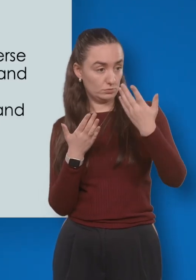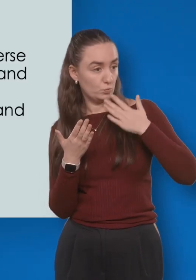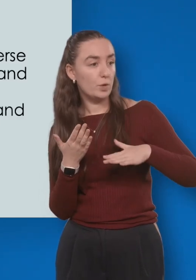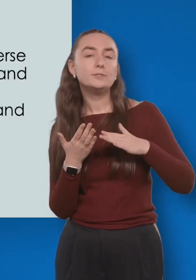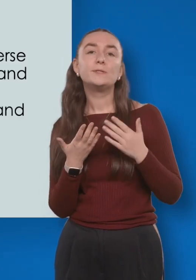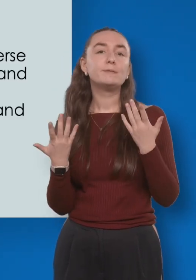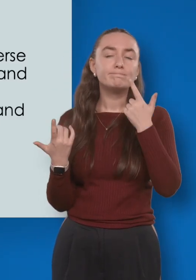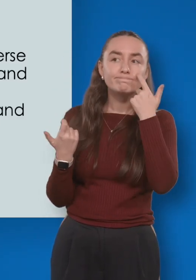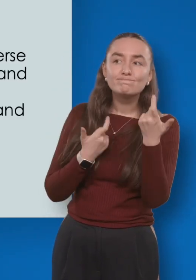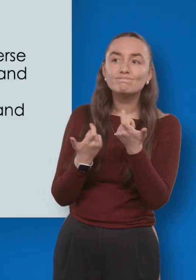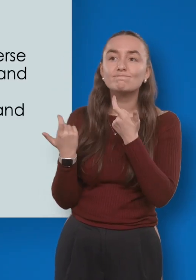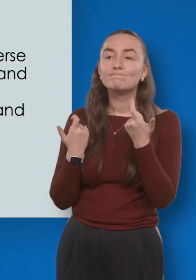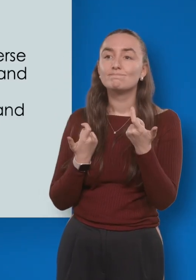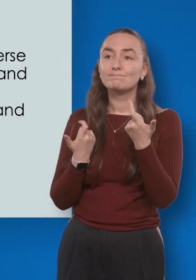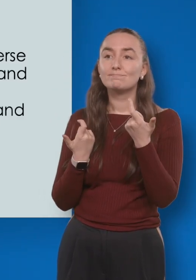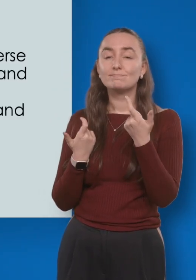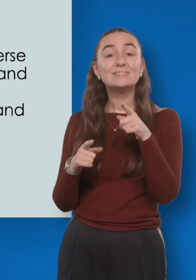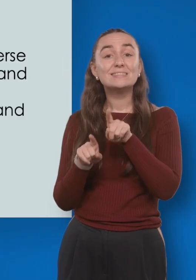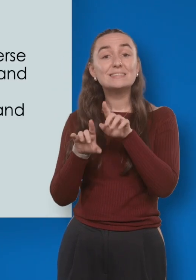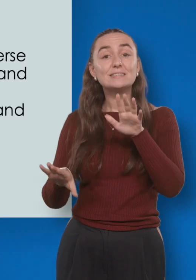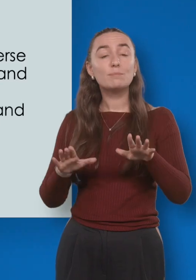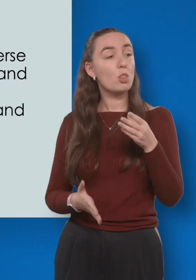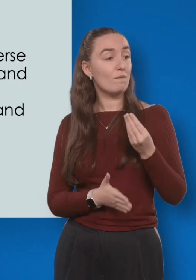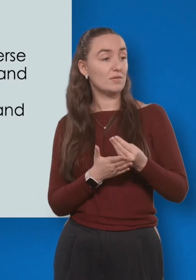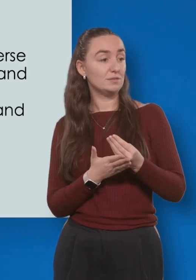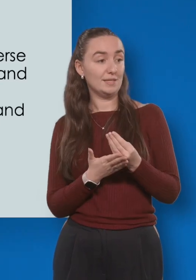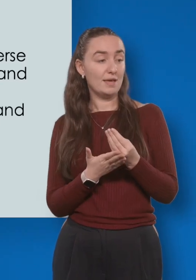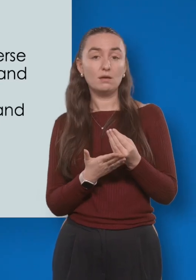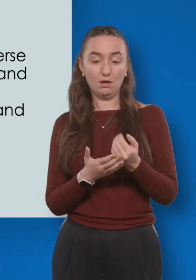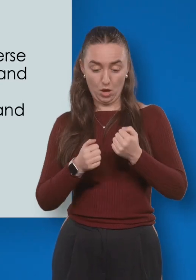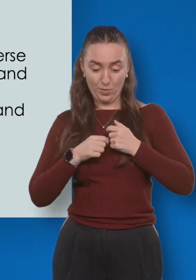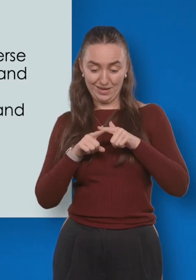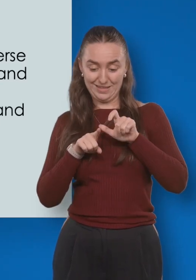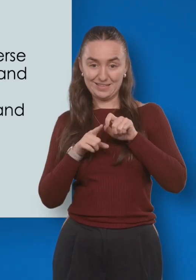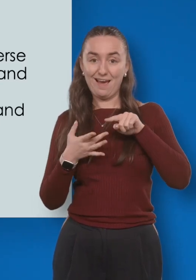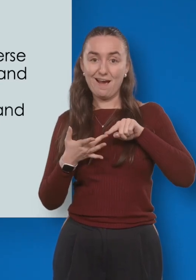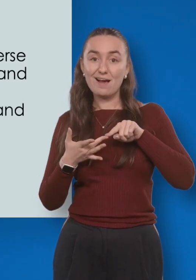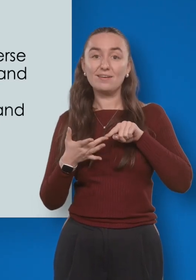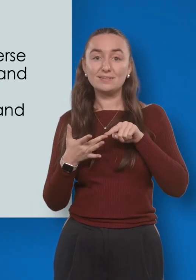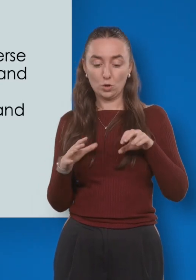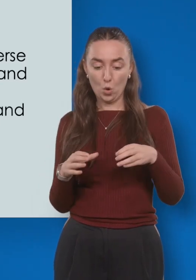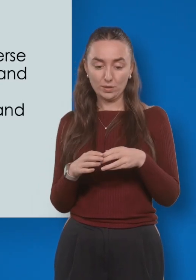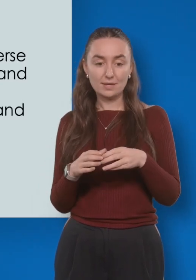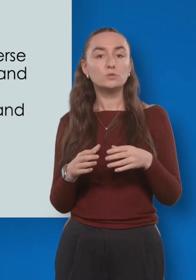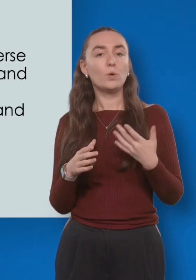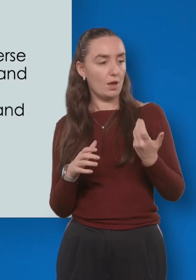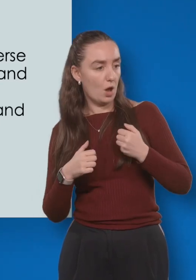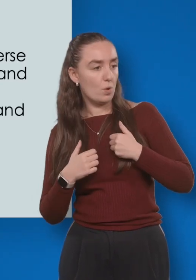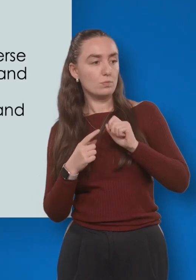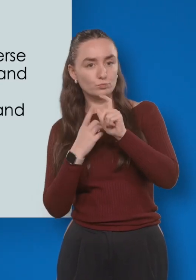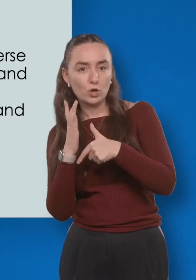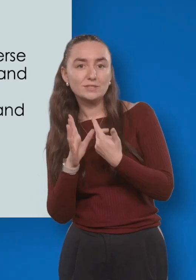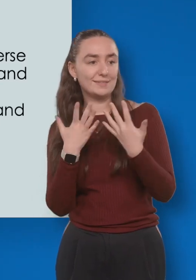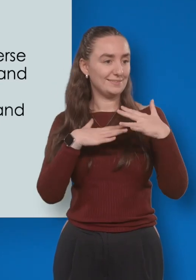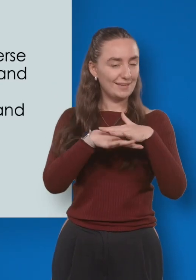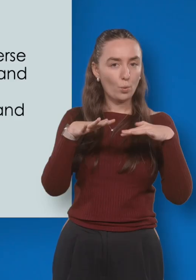out sort of kind of equivalent funding to the EDI Caucus. So EDI projects or networks in